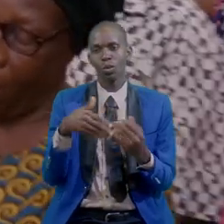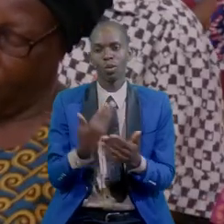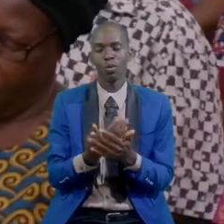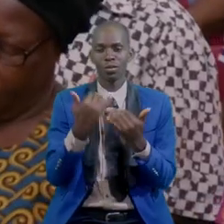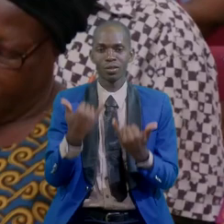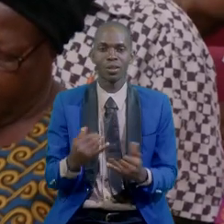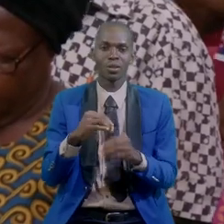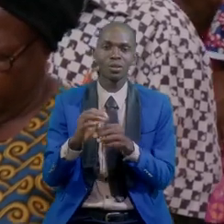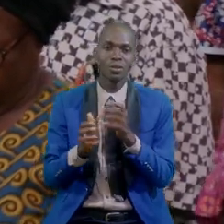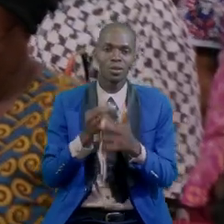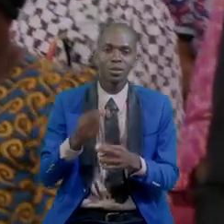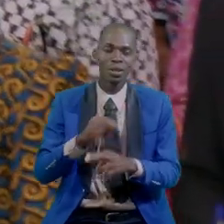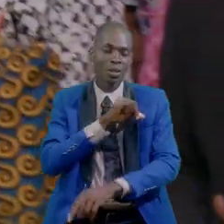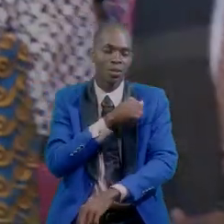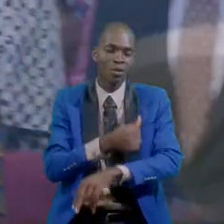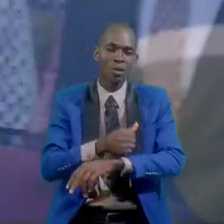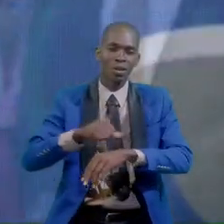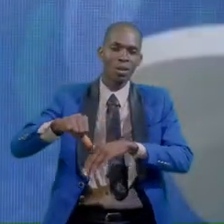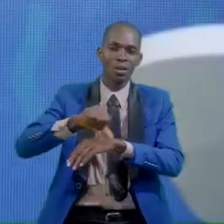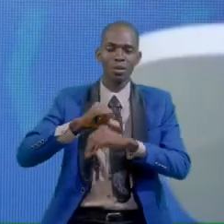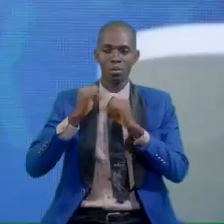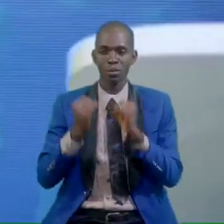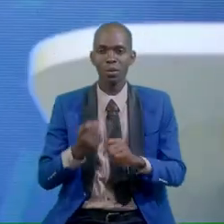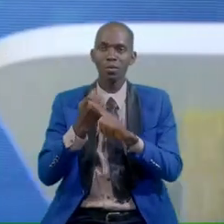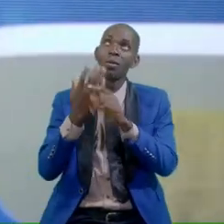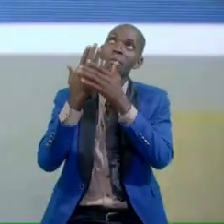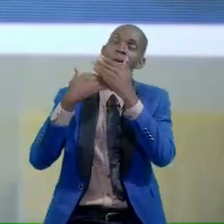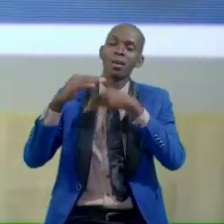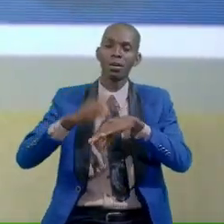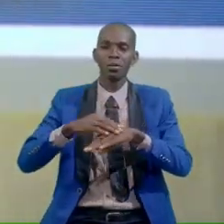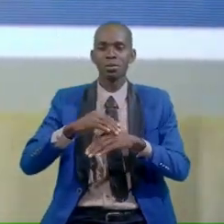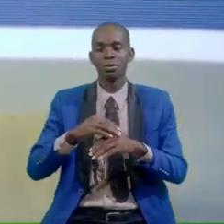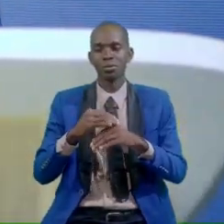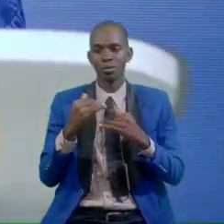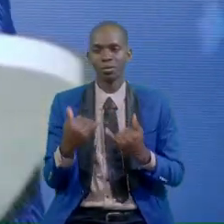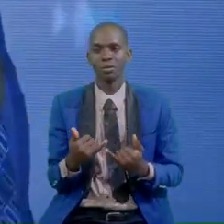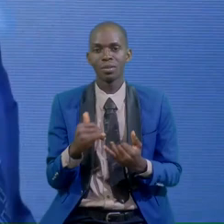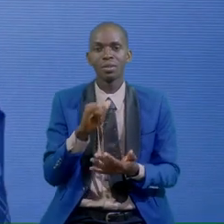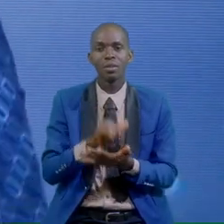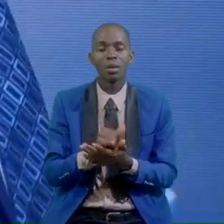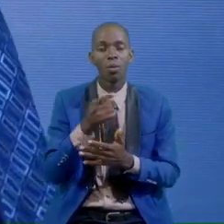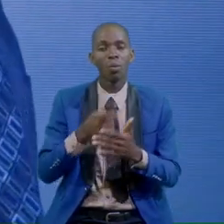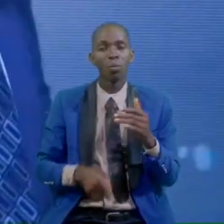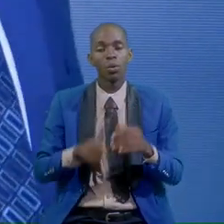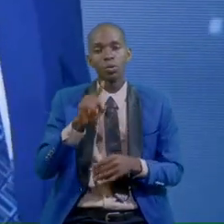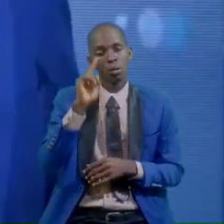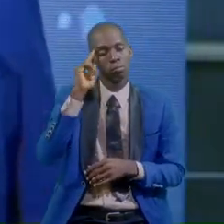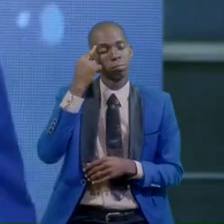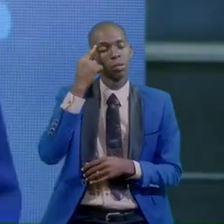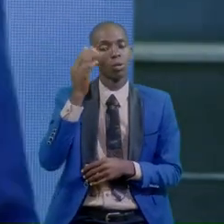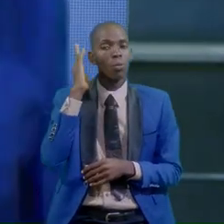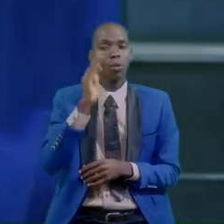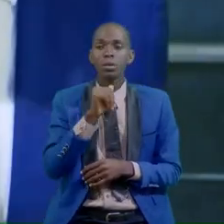Authority, anointing, unction from heaven. That what you thought will not be